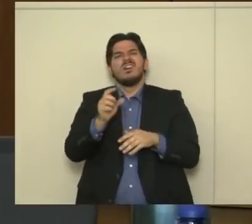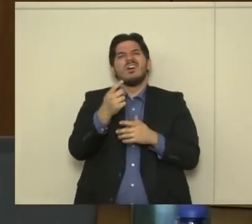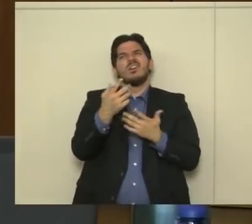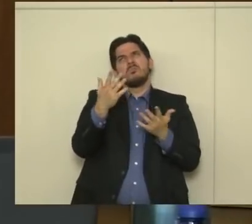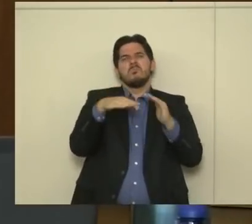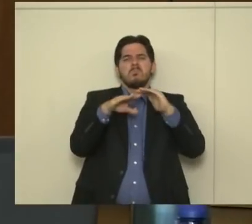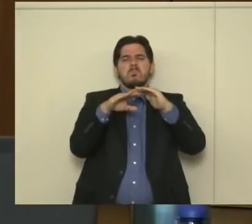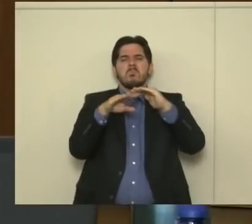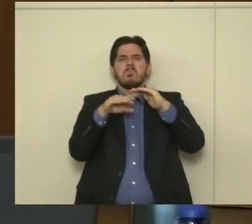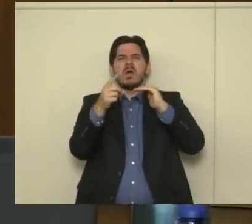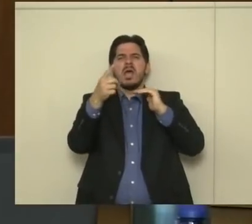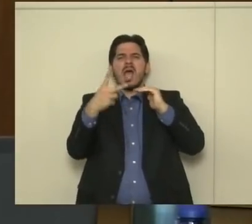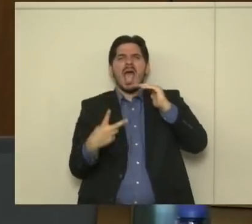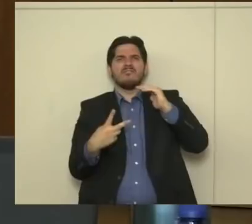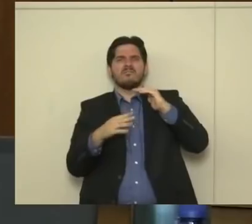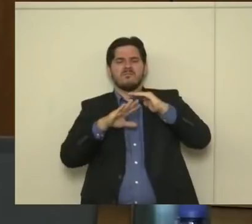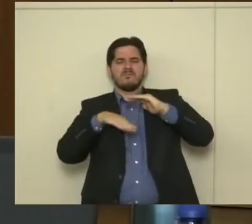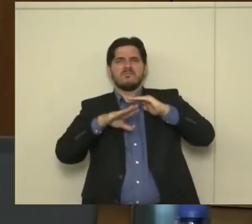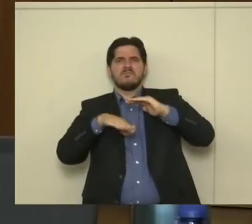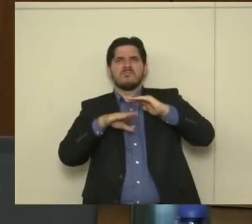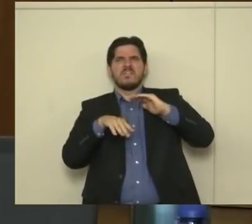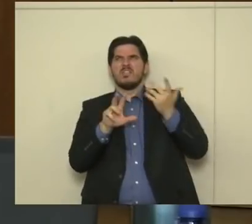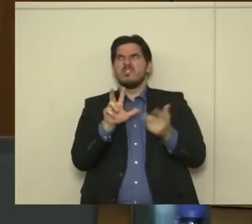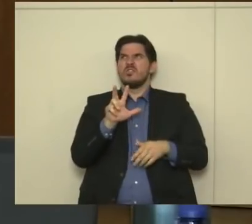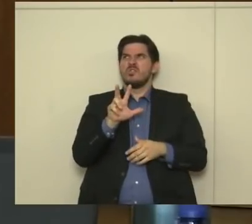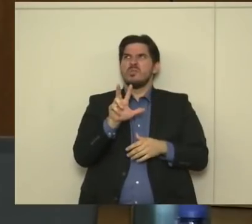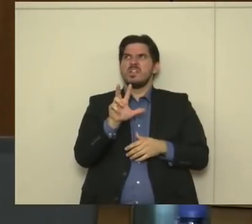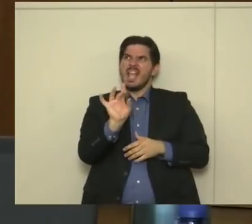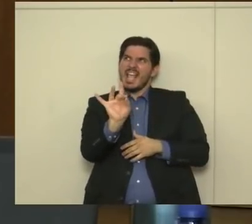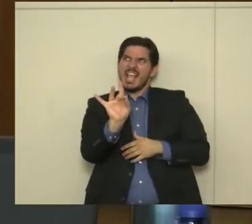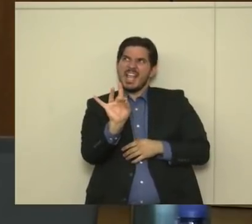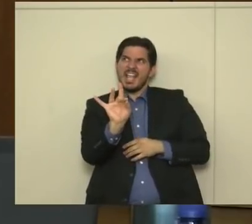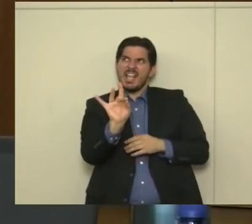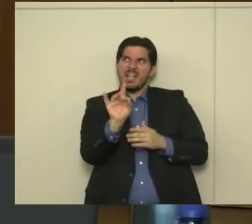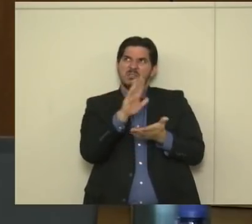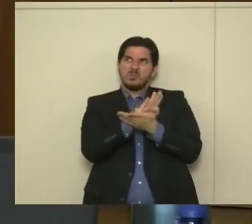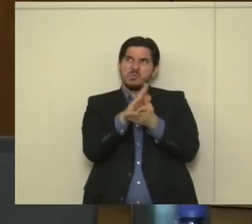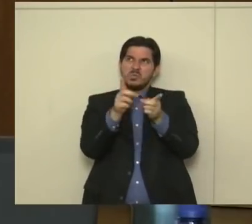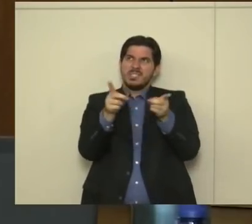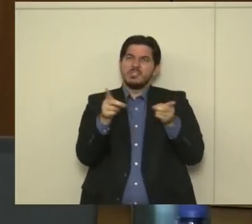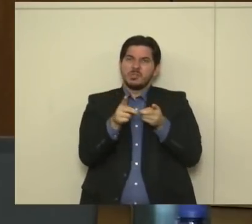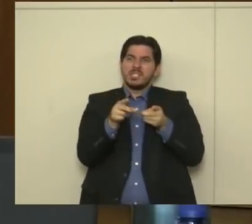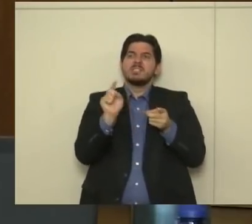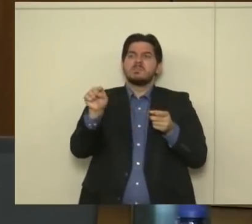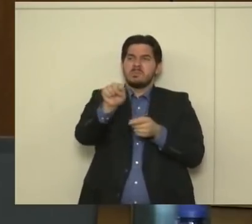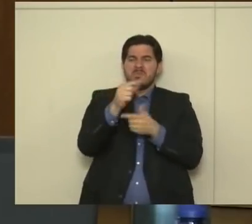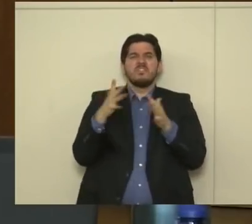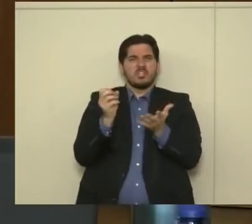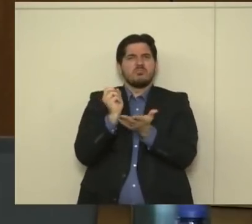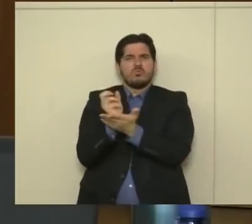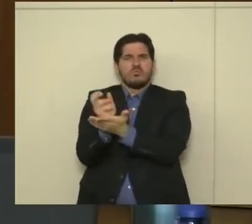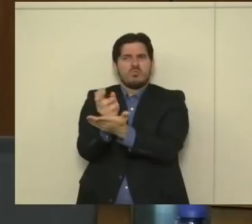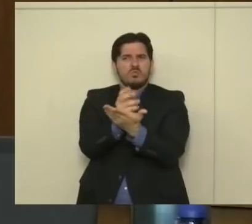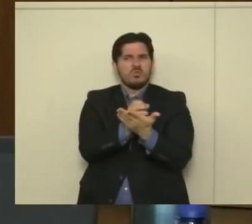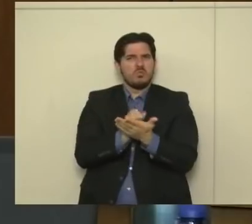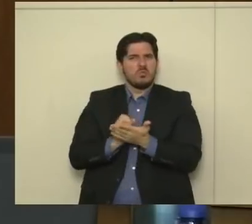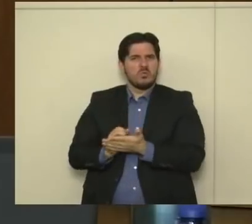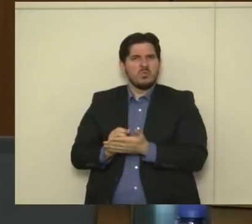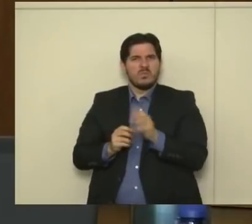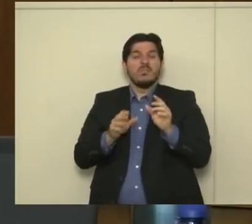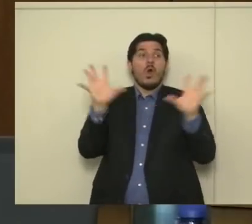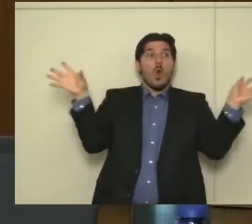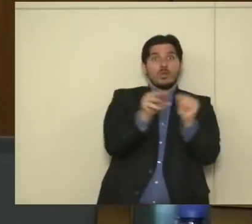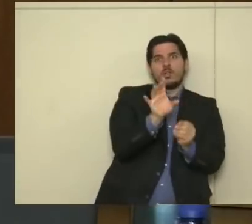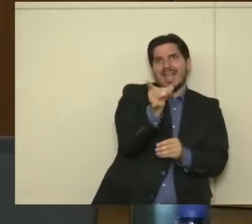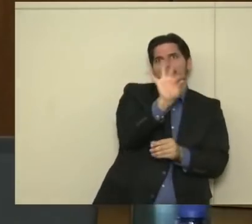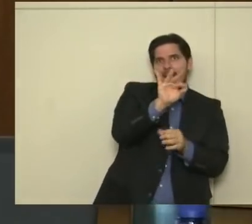districts, 38 out of the 89 at last count, have had their plan approved. And again, we have a number who are pretty close